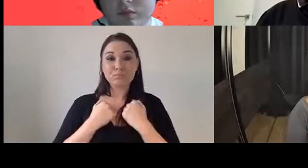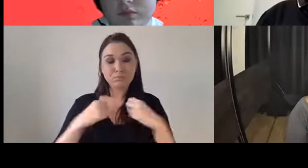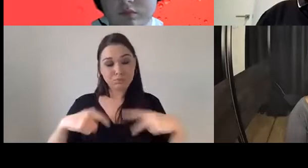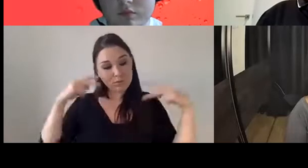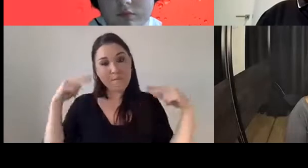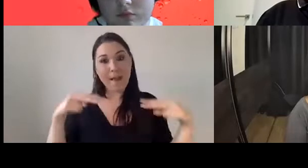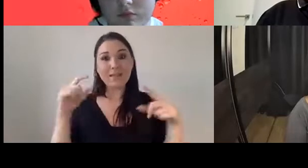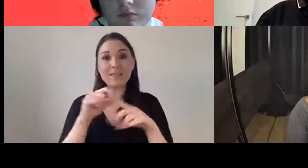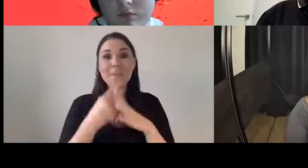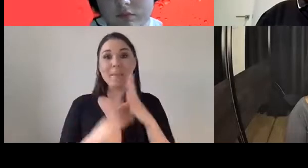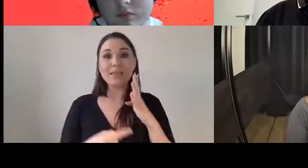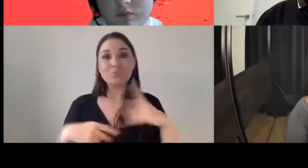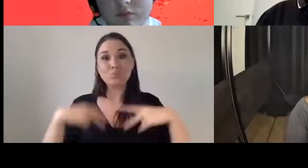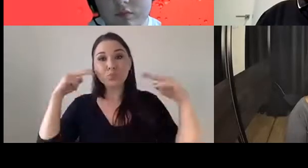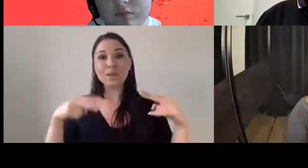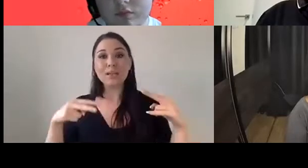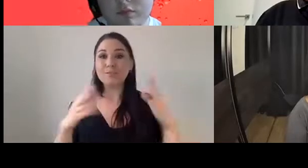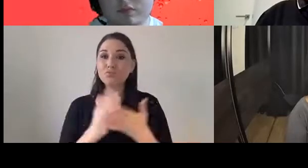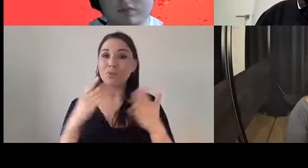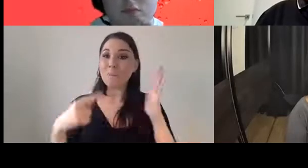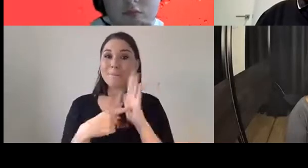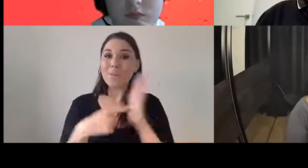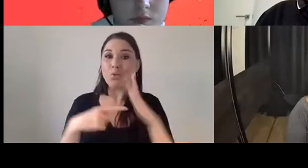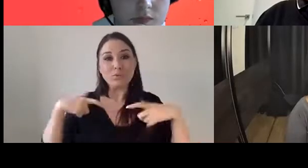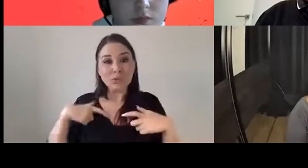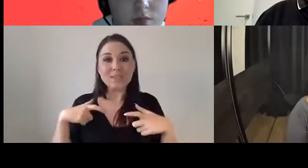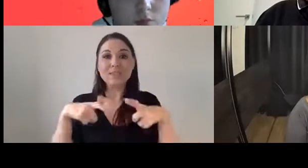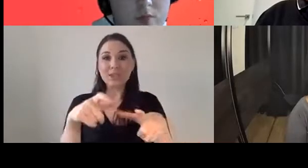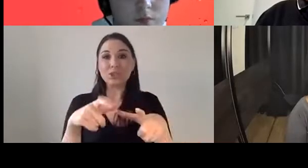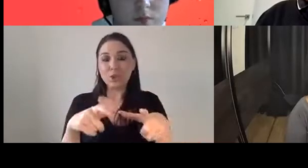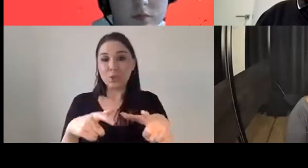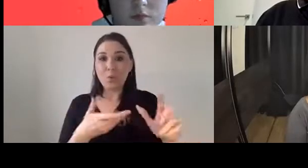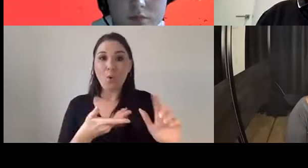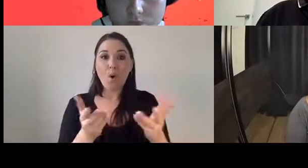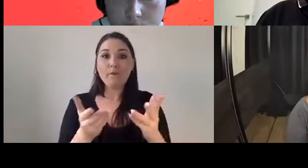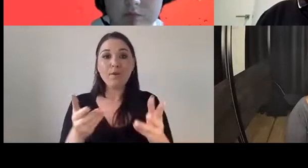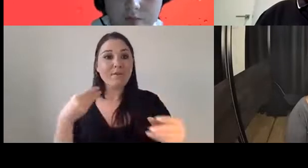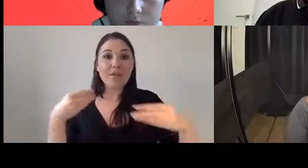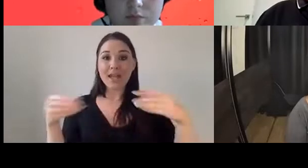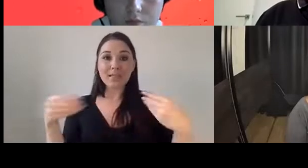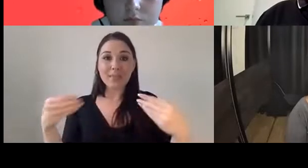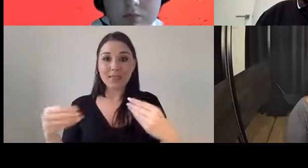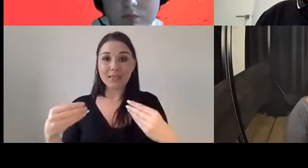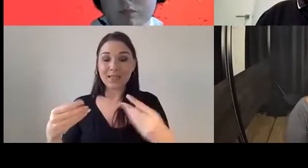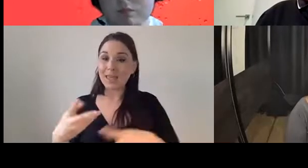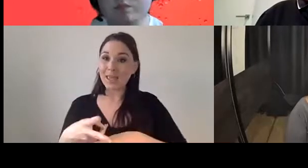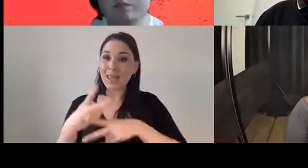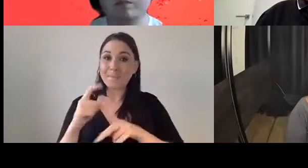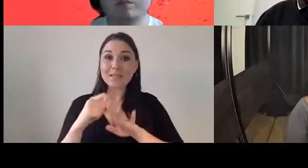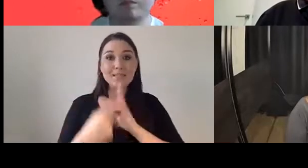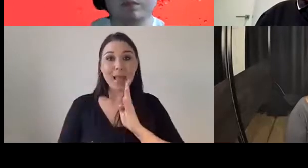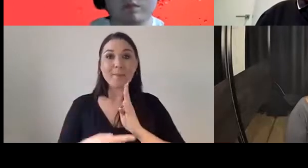perspective, I think it's really important to make sure that you continue to offer flexibility so that you can keep disabled people